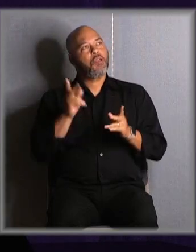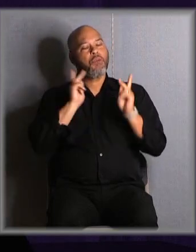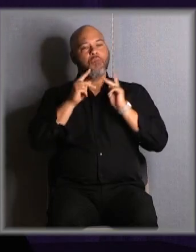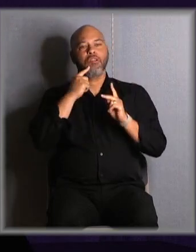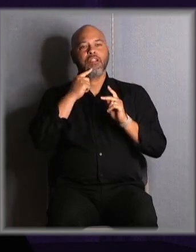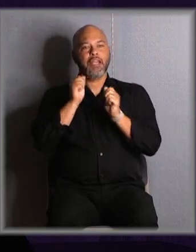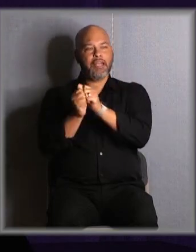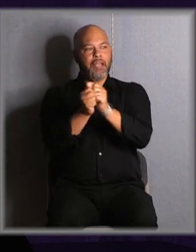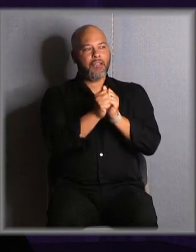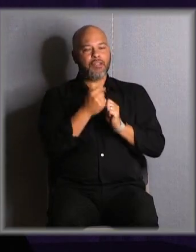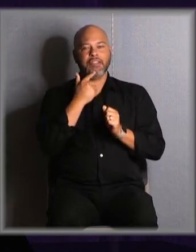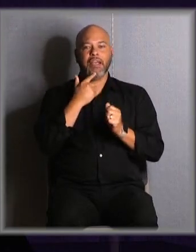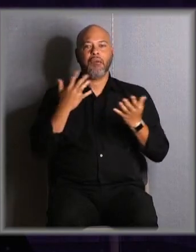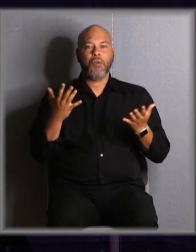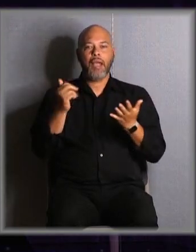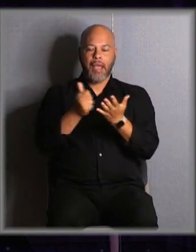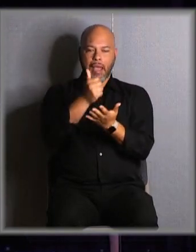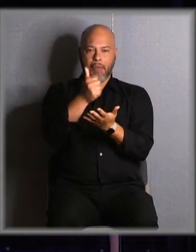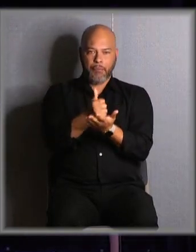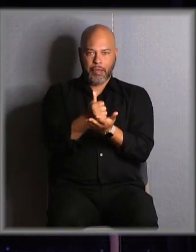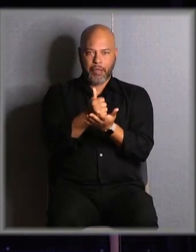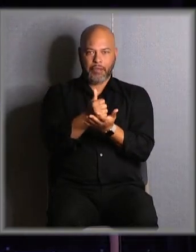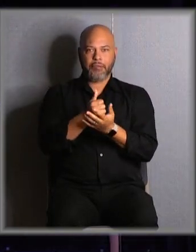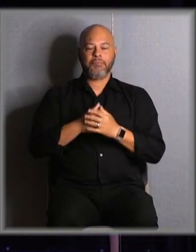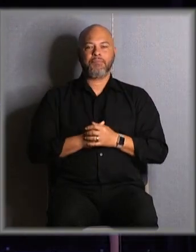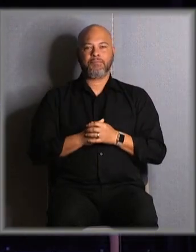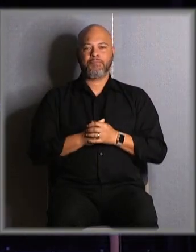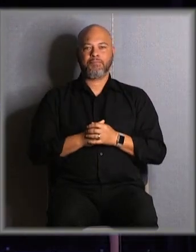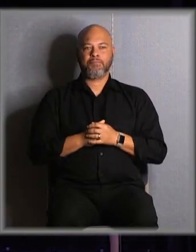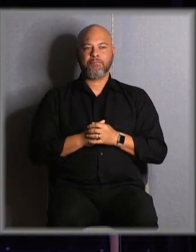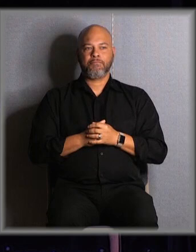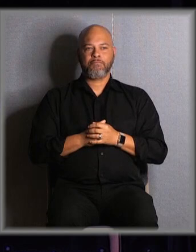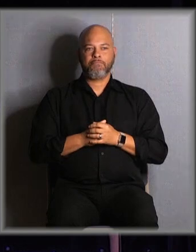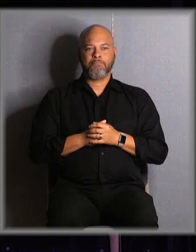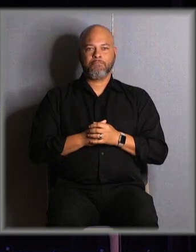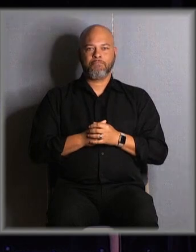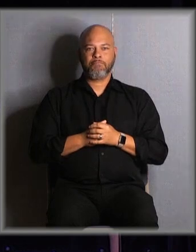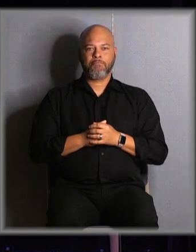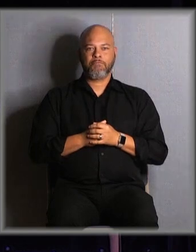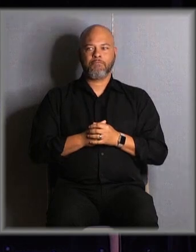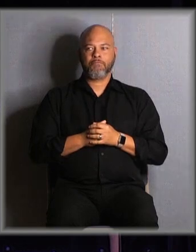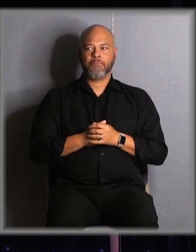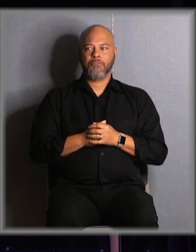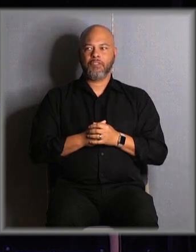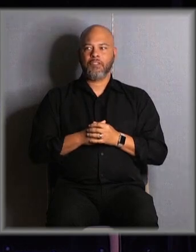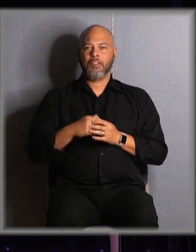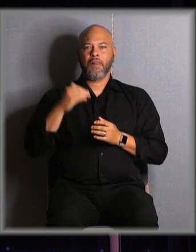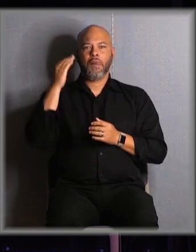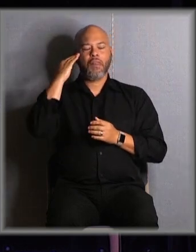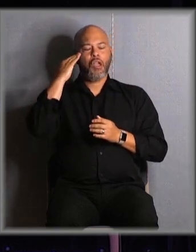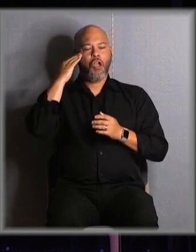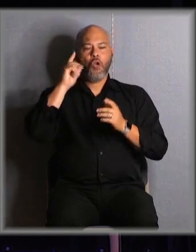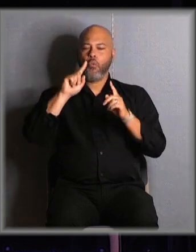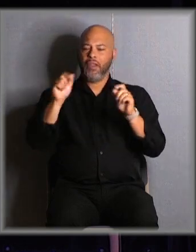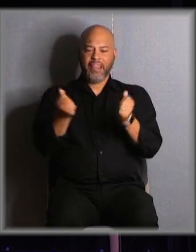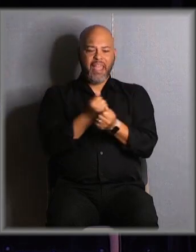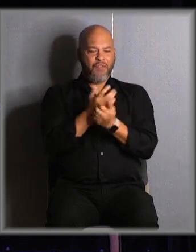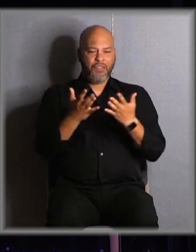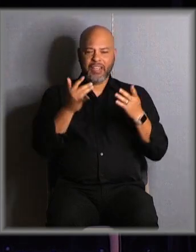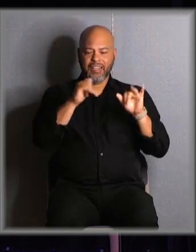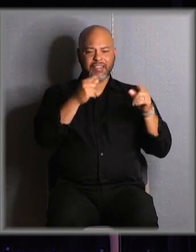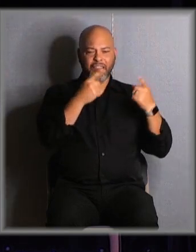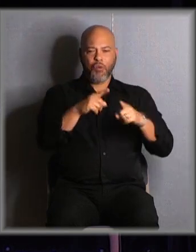say together, amen. Amen. Considering all that's been going on and what we're dealing